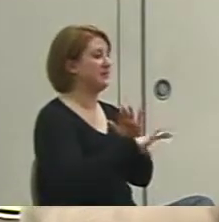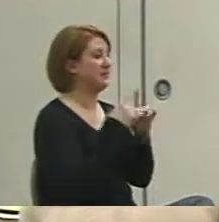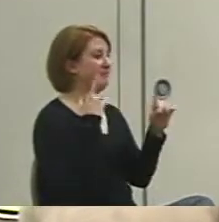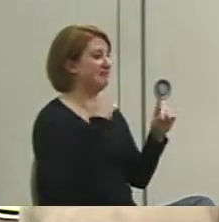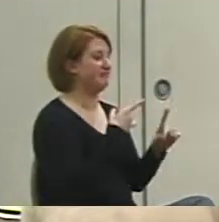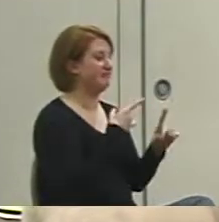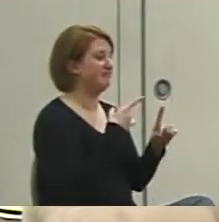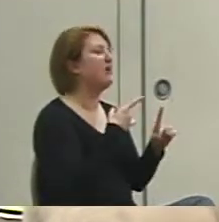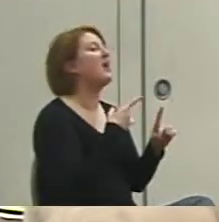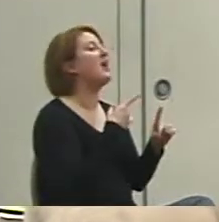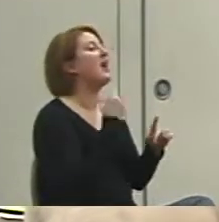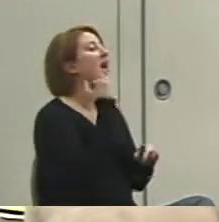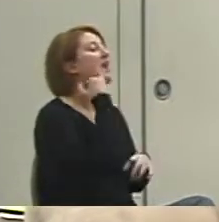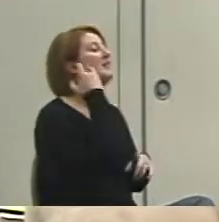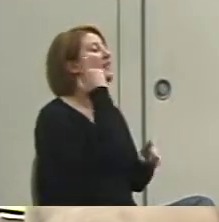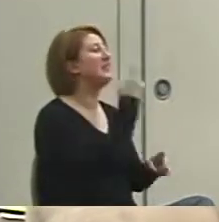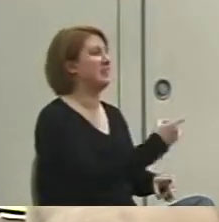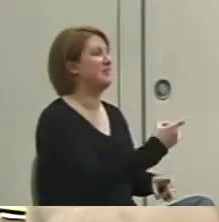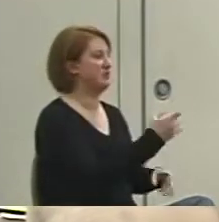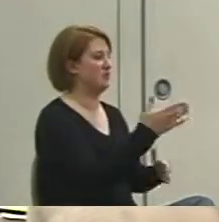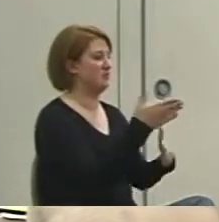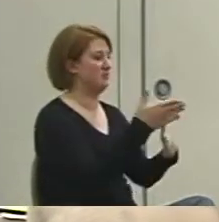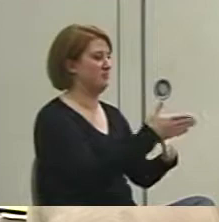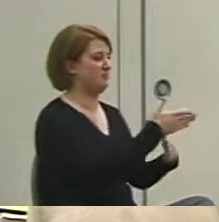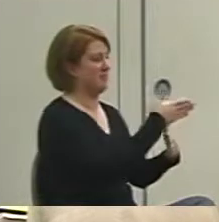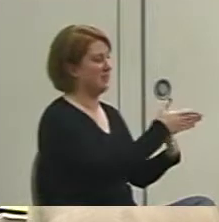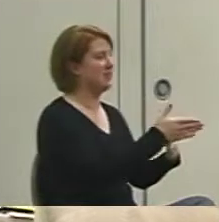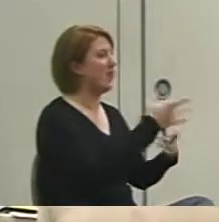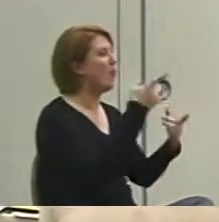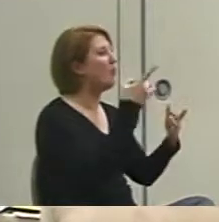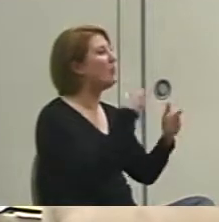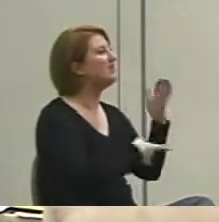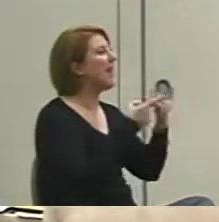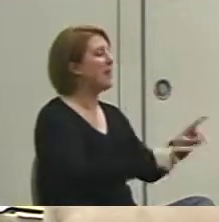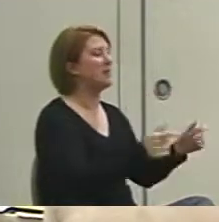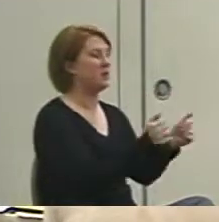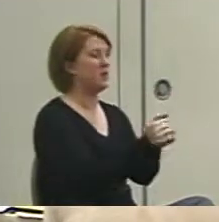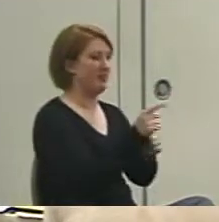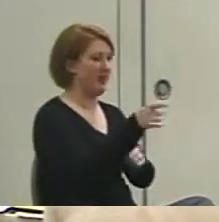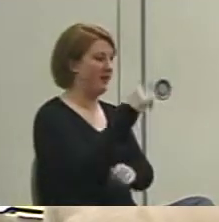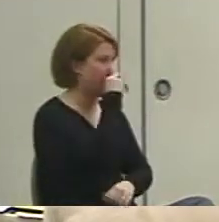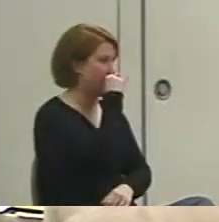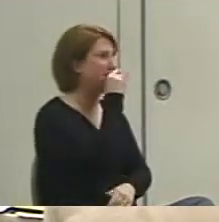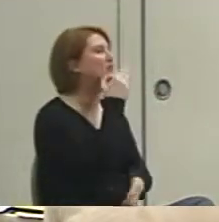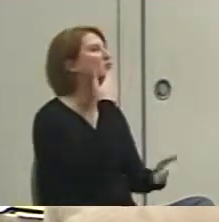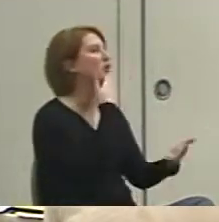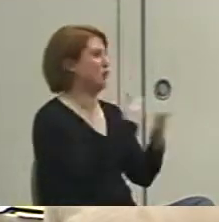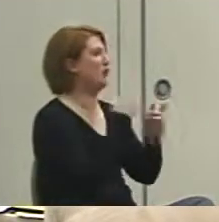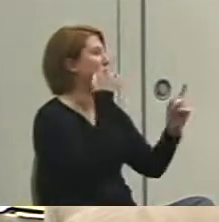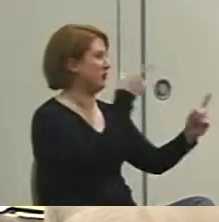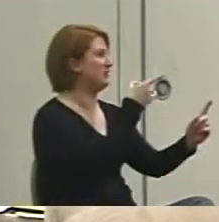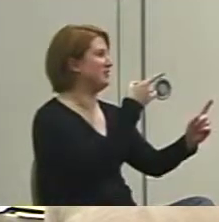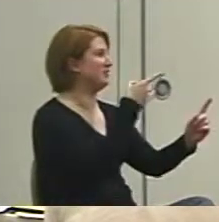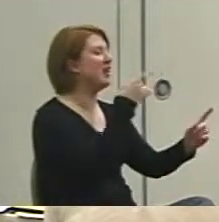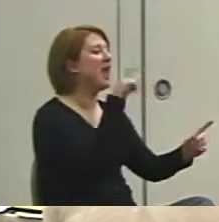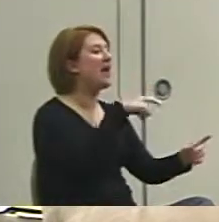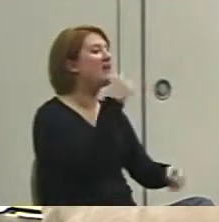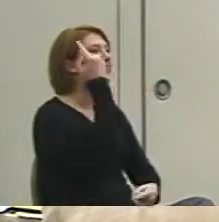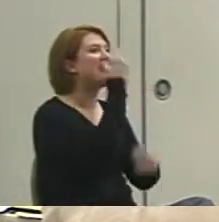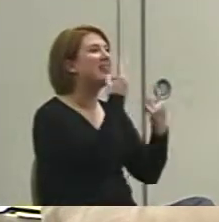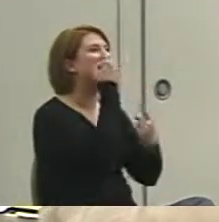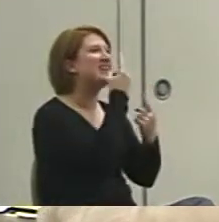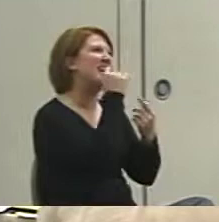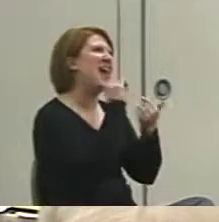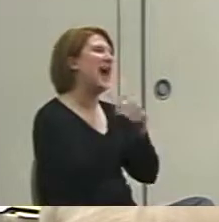basically comes down to this. If it gives you an index of what's going on with that kid, then that's a good objective. Then you have to